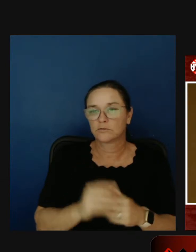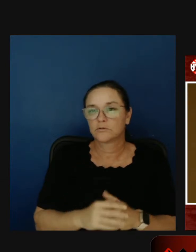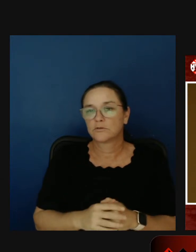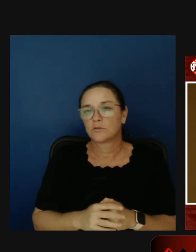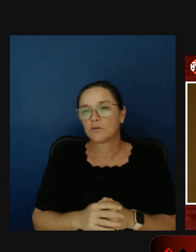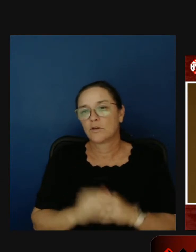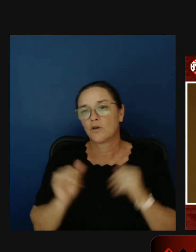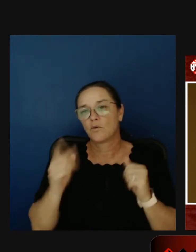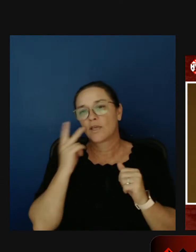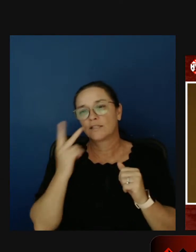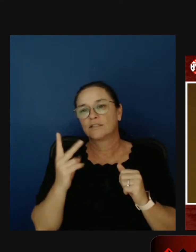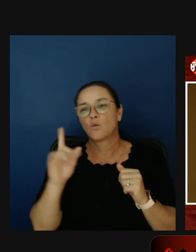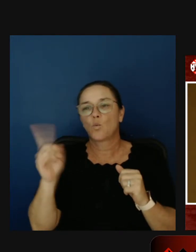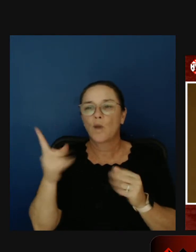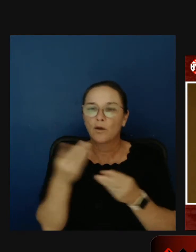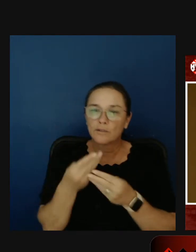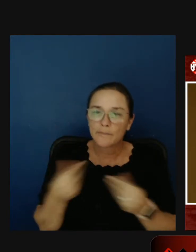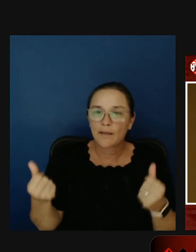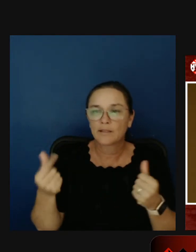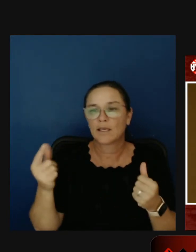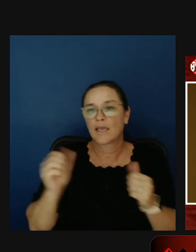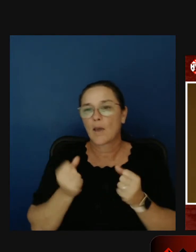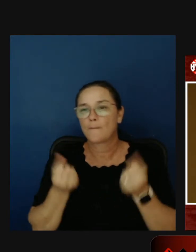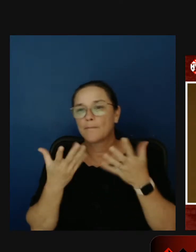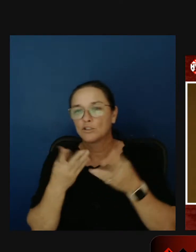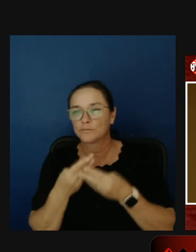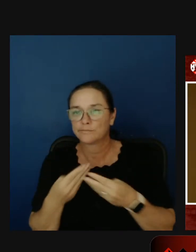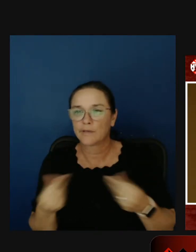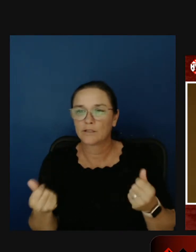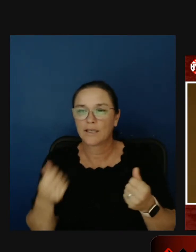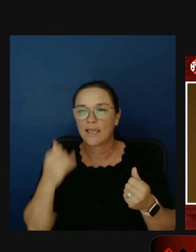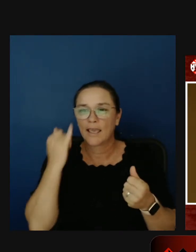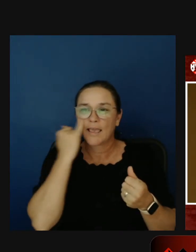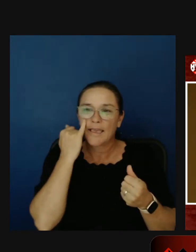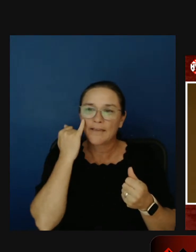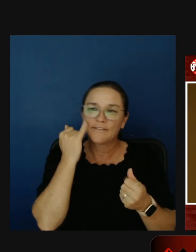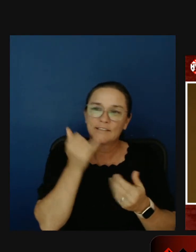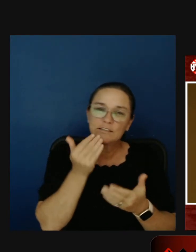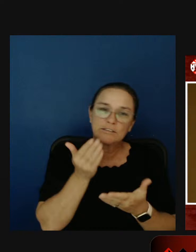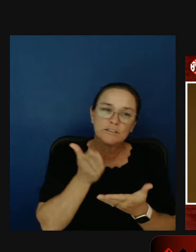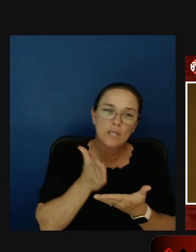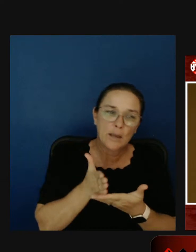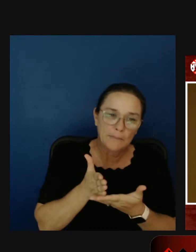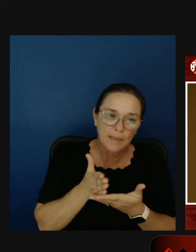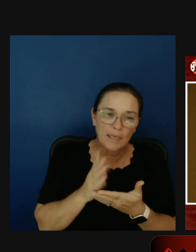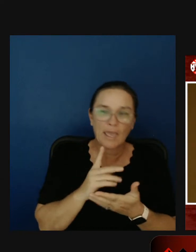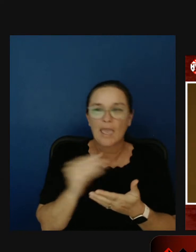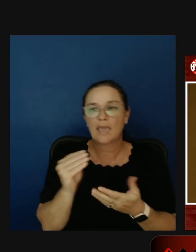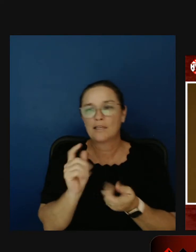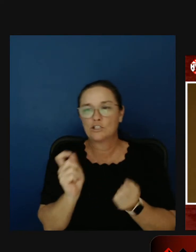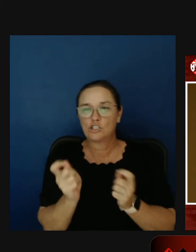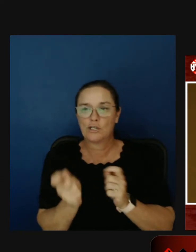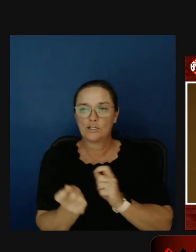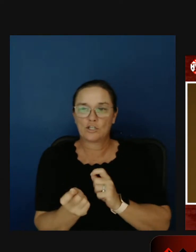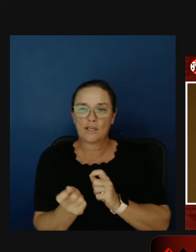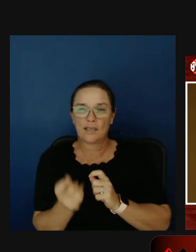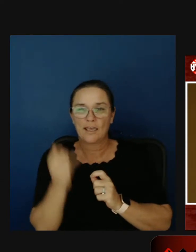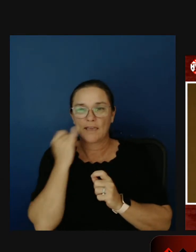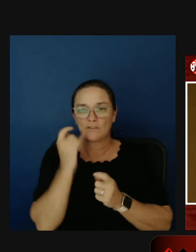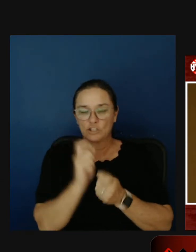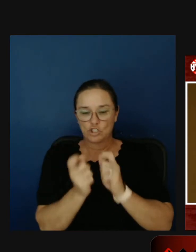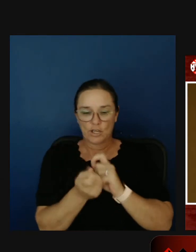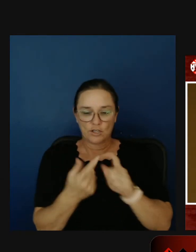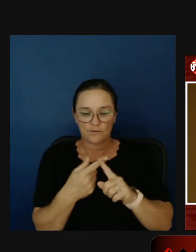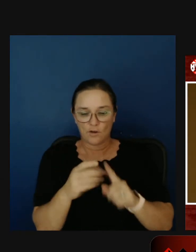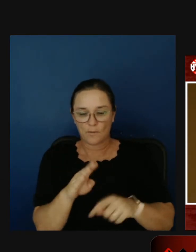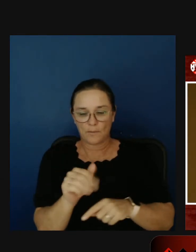this is melting, how much is melting, if it's stalling and what we'd call evolving in the crust, so going from a basalt to something